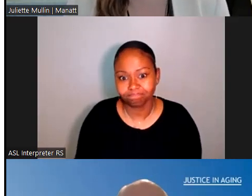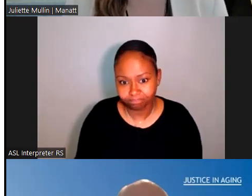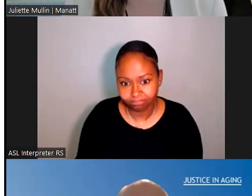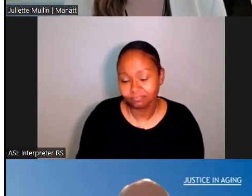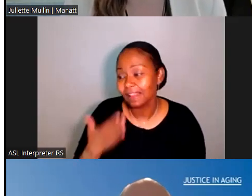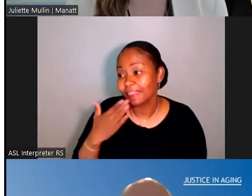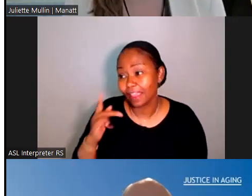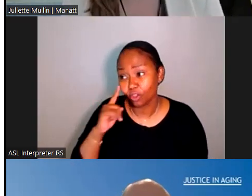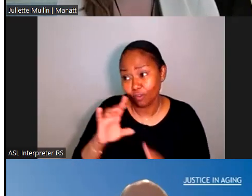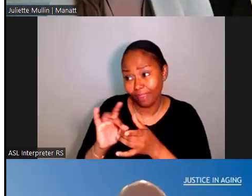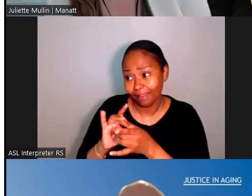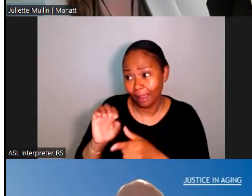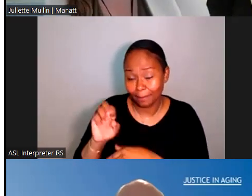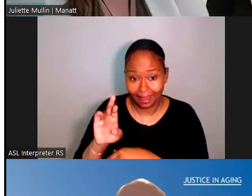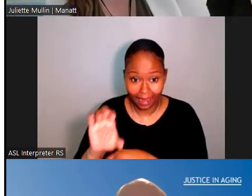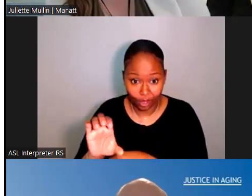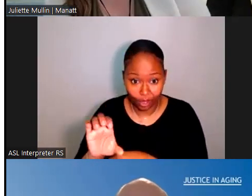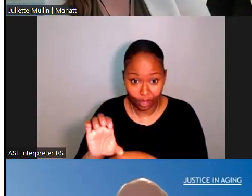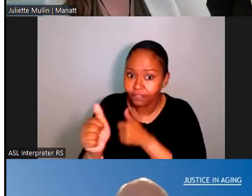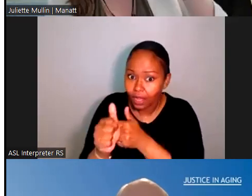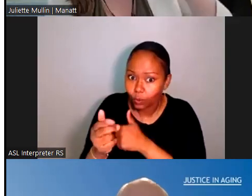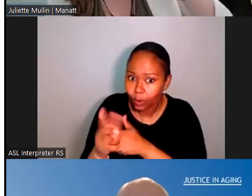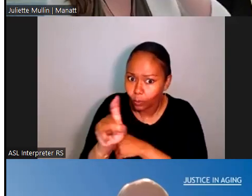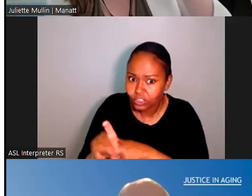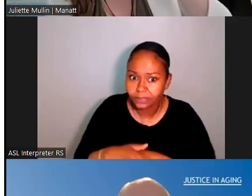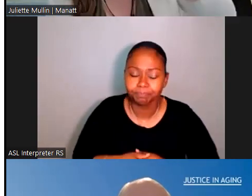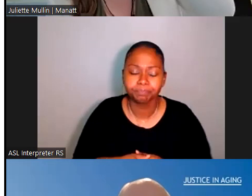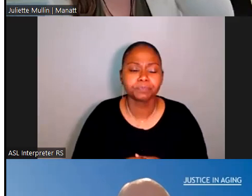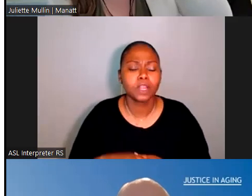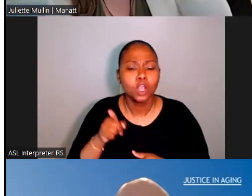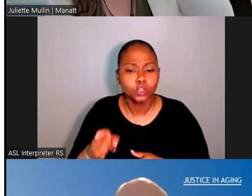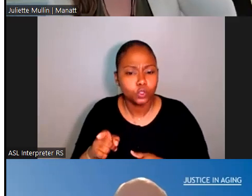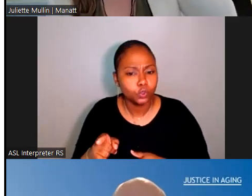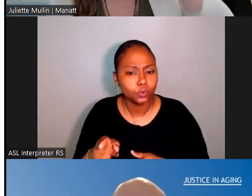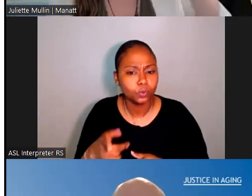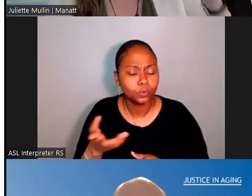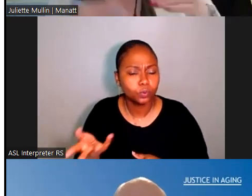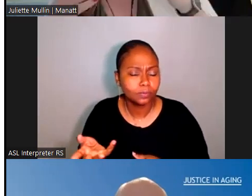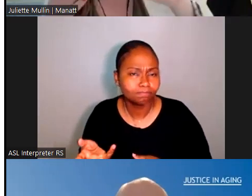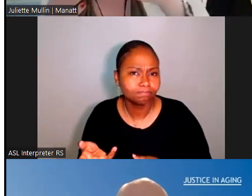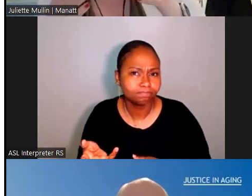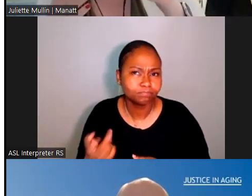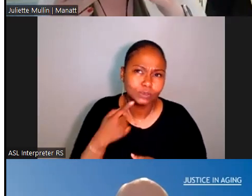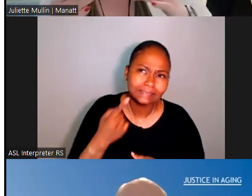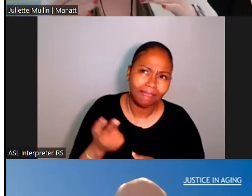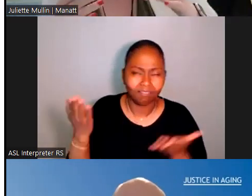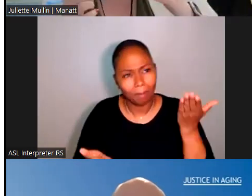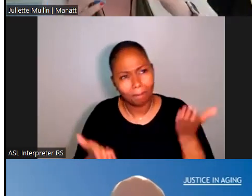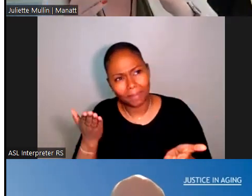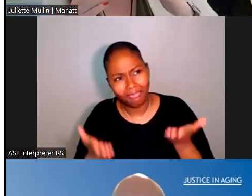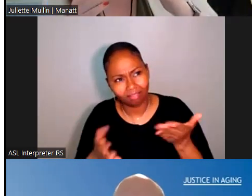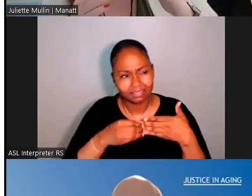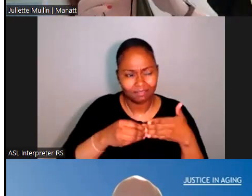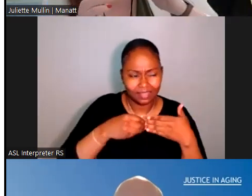Thank you for that comment, Eric. I do just have a follow-up for you, if you don't mind. So I think you kind of spoke to the balance between